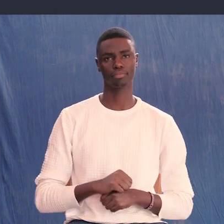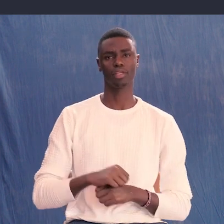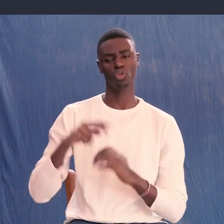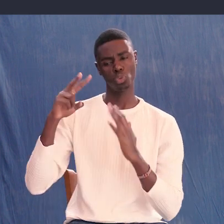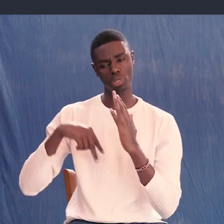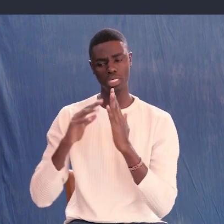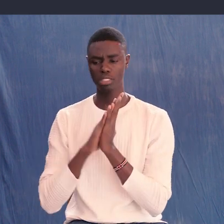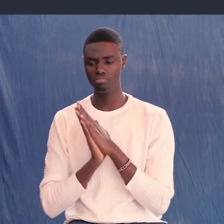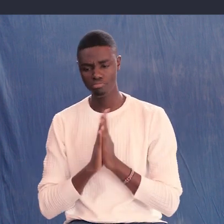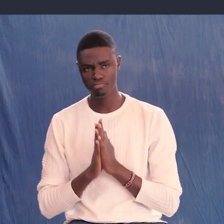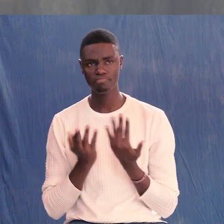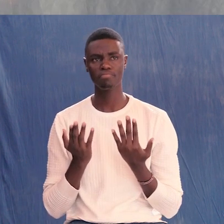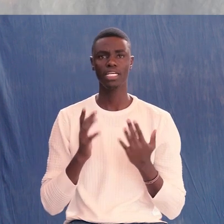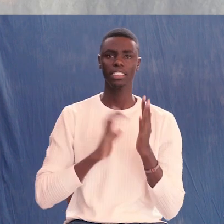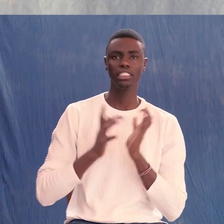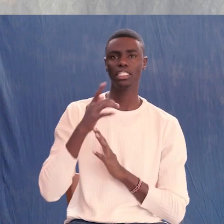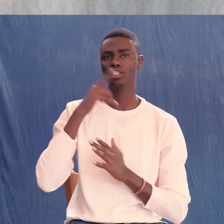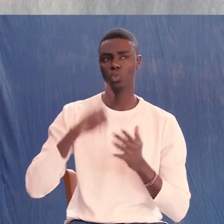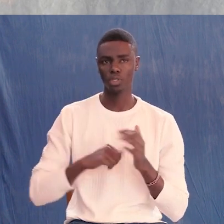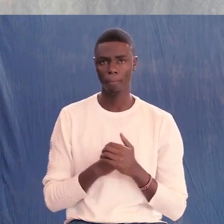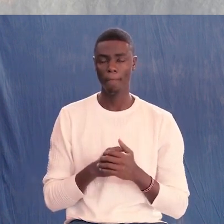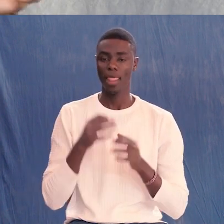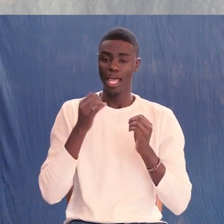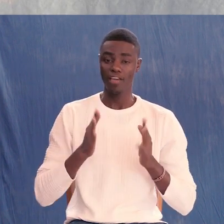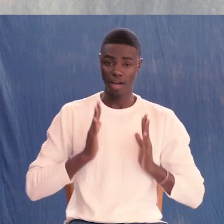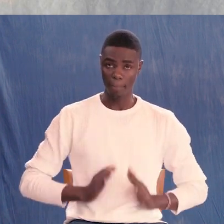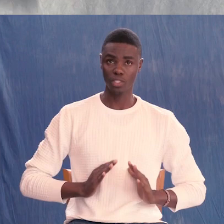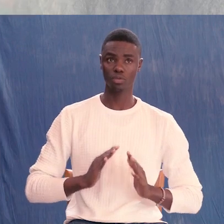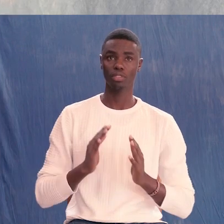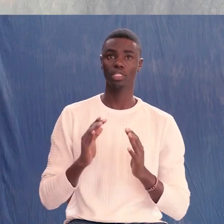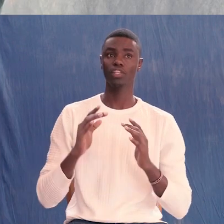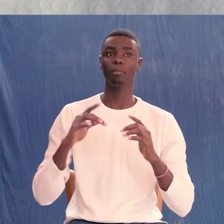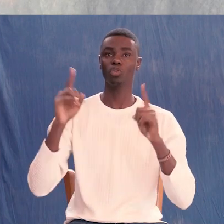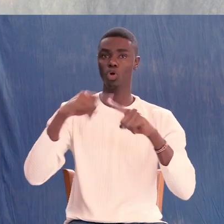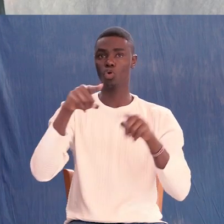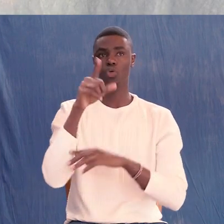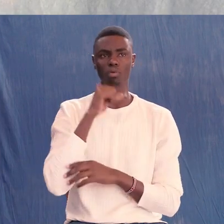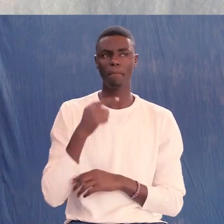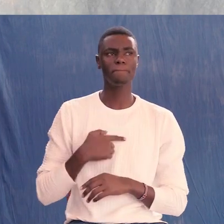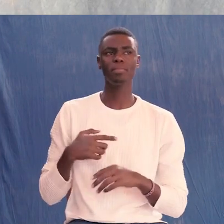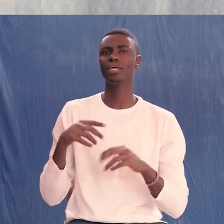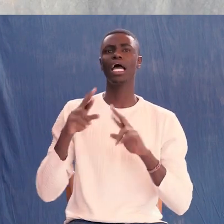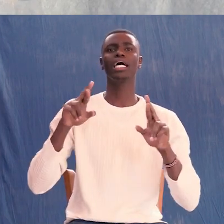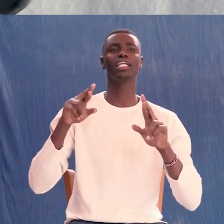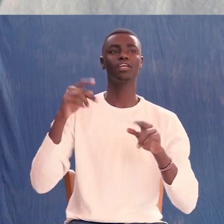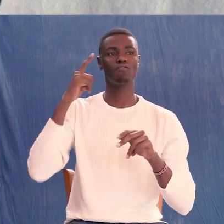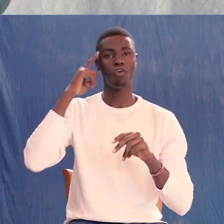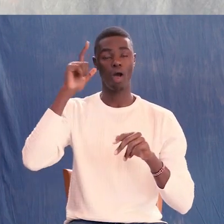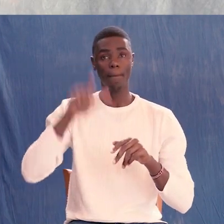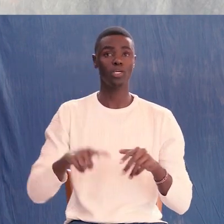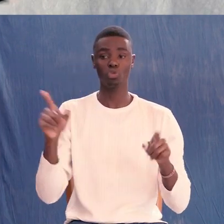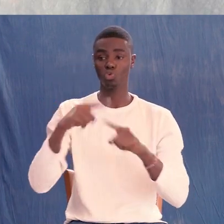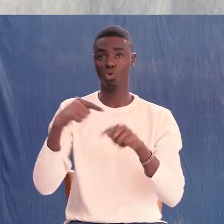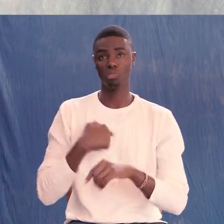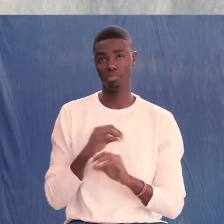this passage, Jesus says if somebody sins against you, like I'm not ready for that, I'm not ready for anyone to sin against me, step